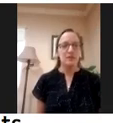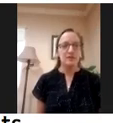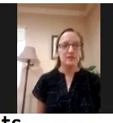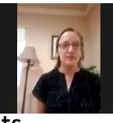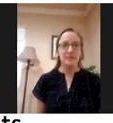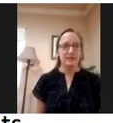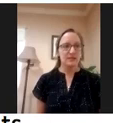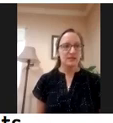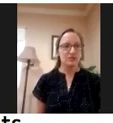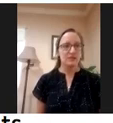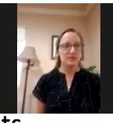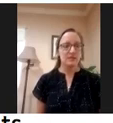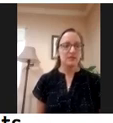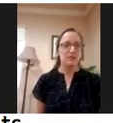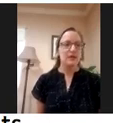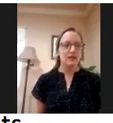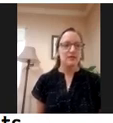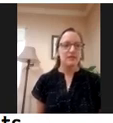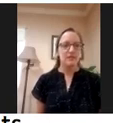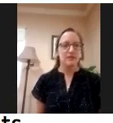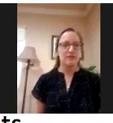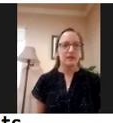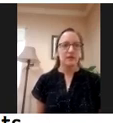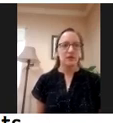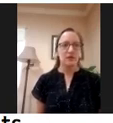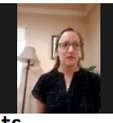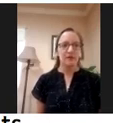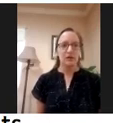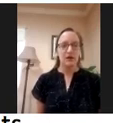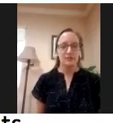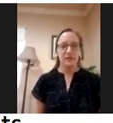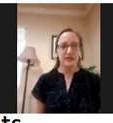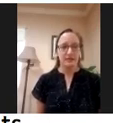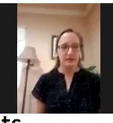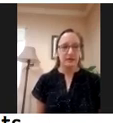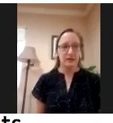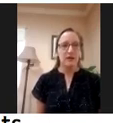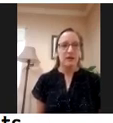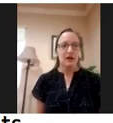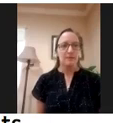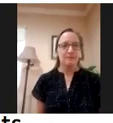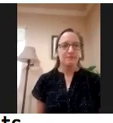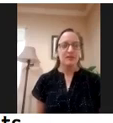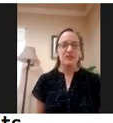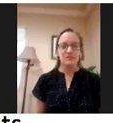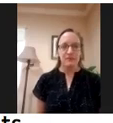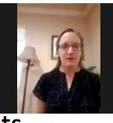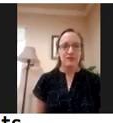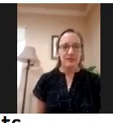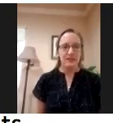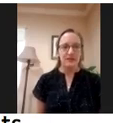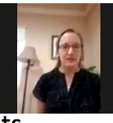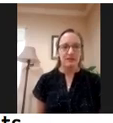project was implemented and constructed. So you can see the non-federal and federal cost breakdown here. And just for